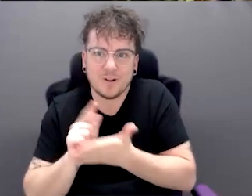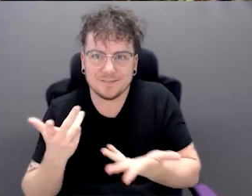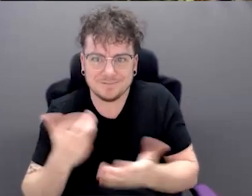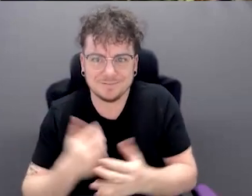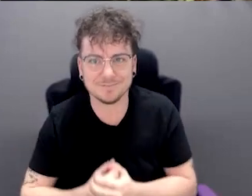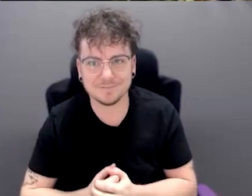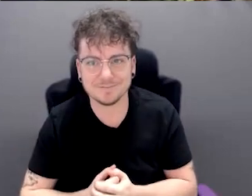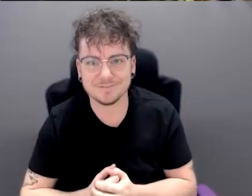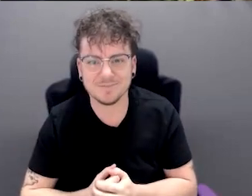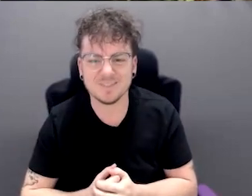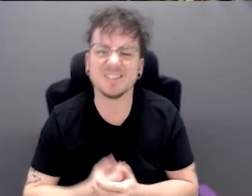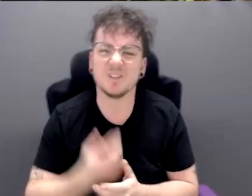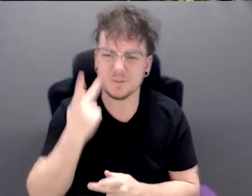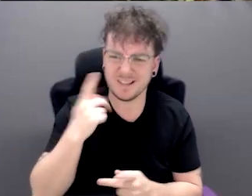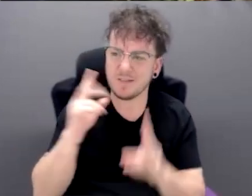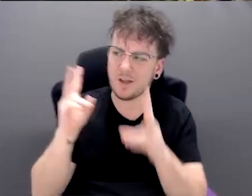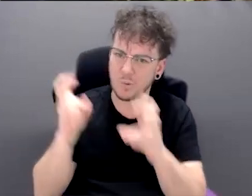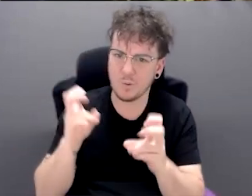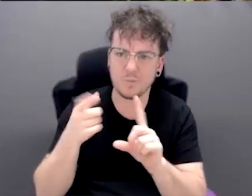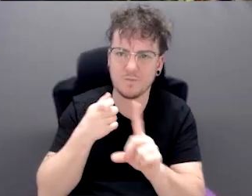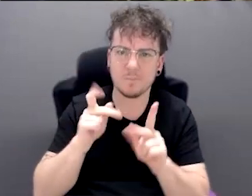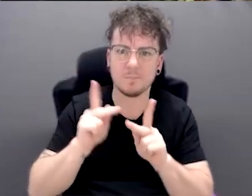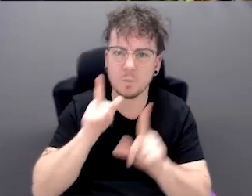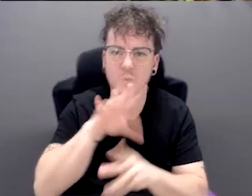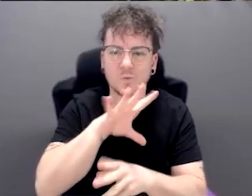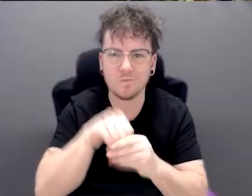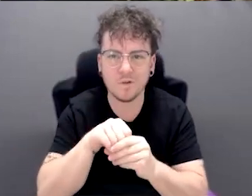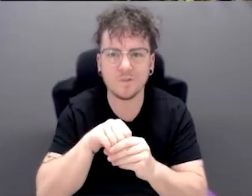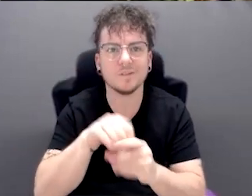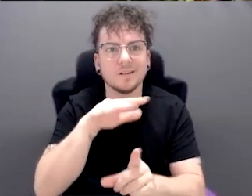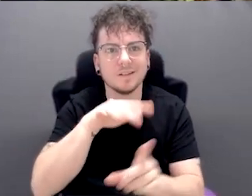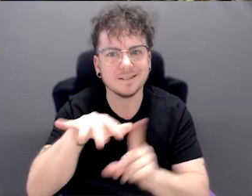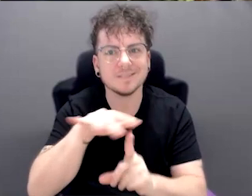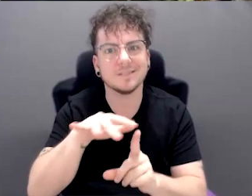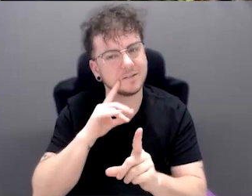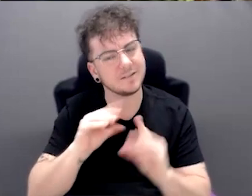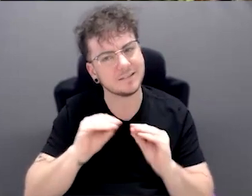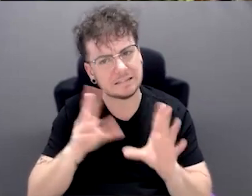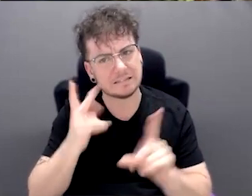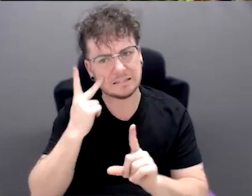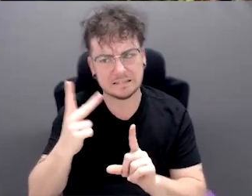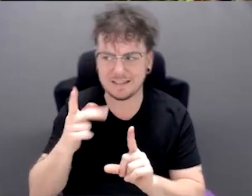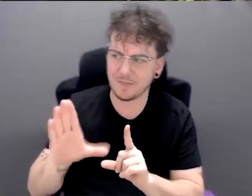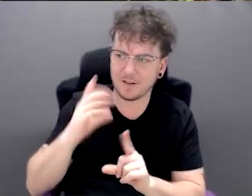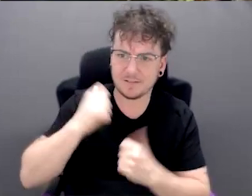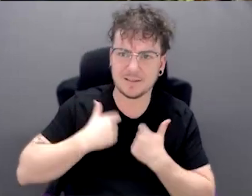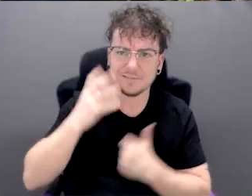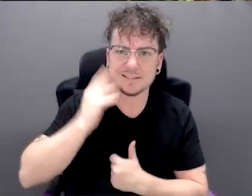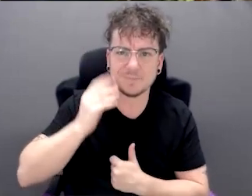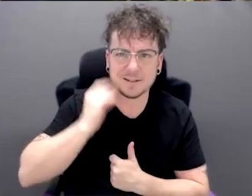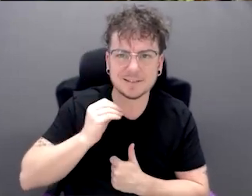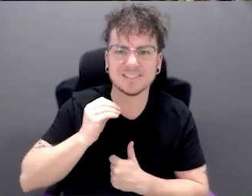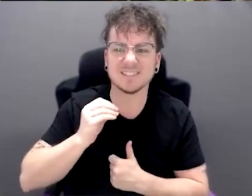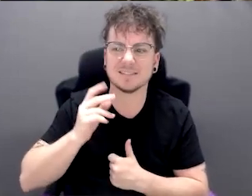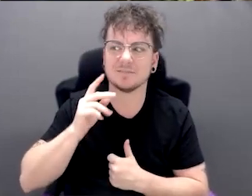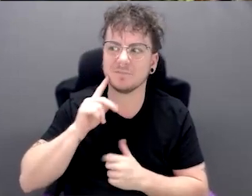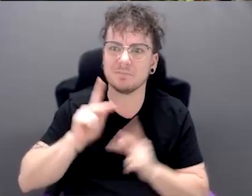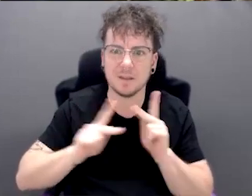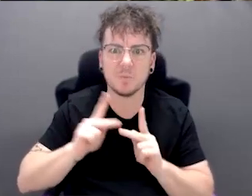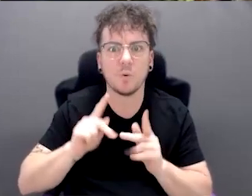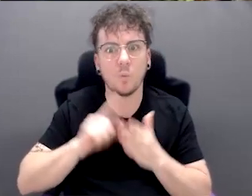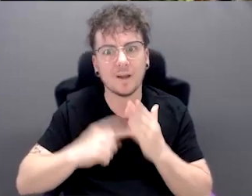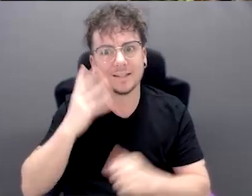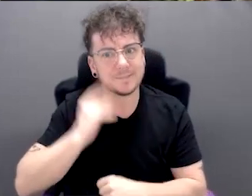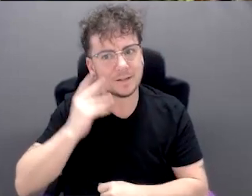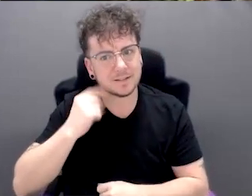These quotes shed light on the reality experienced by this segment of the Canadian population, on the systemic barriers we face